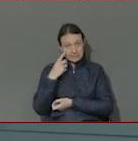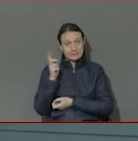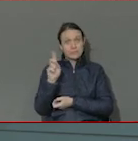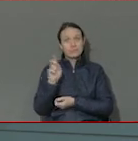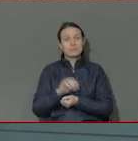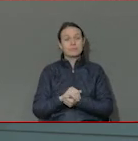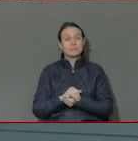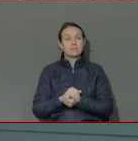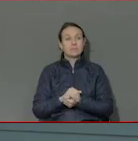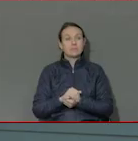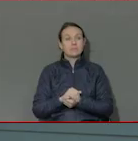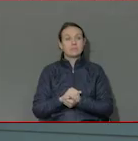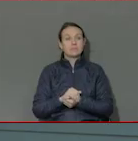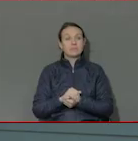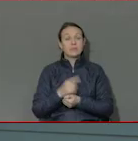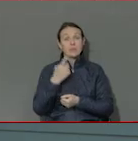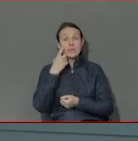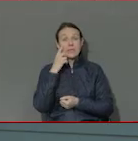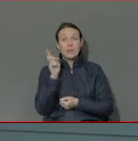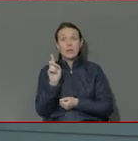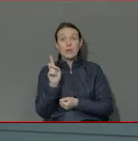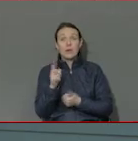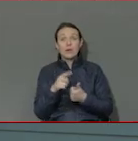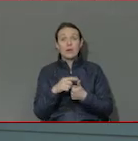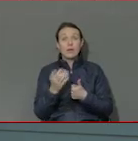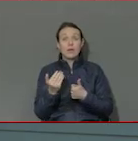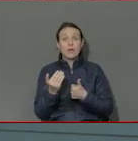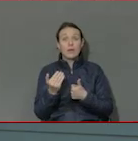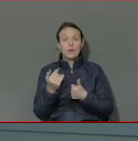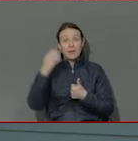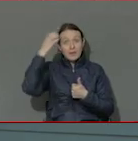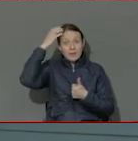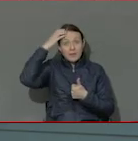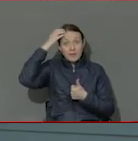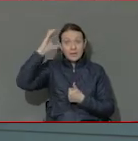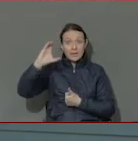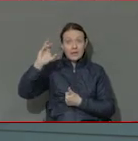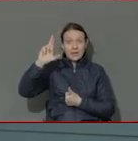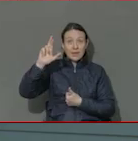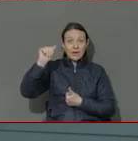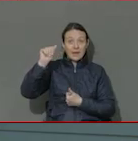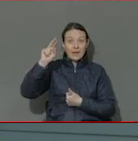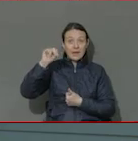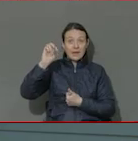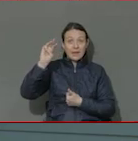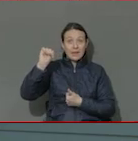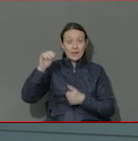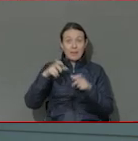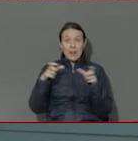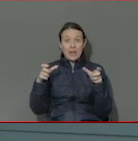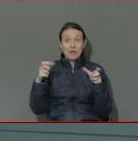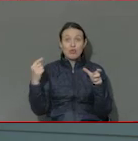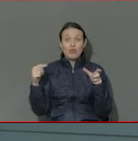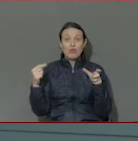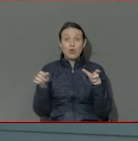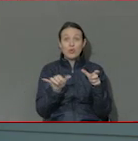We see the what? A large cranium. For who? For skullman.